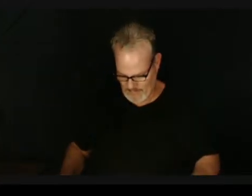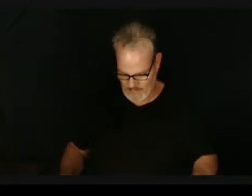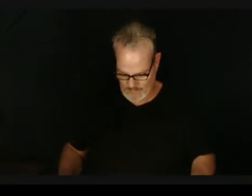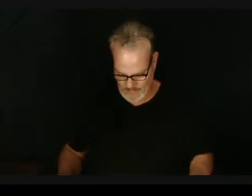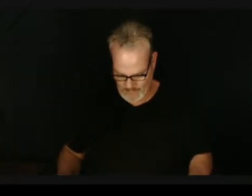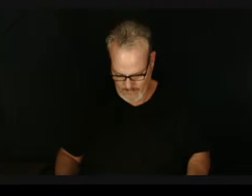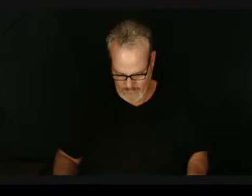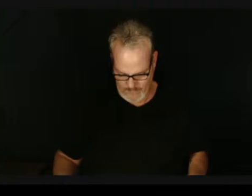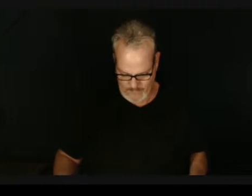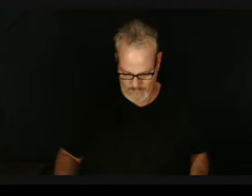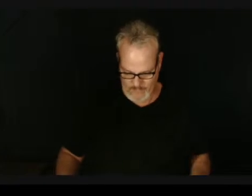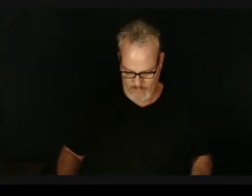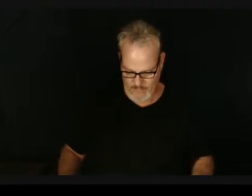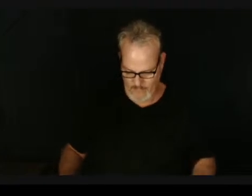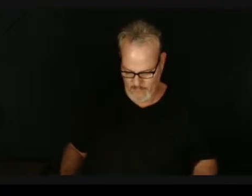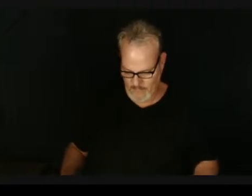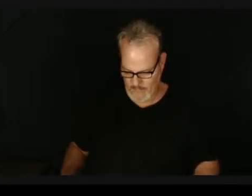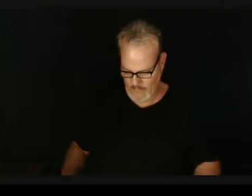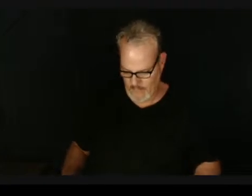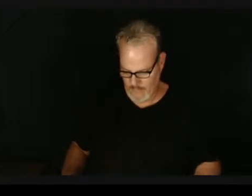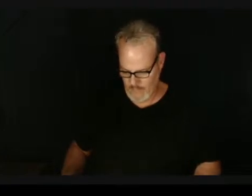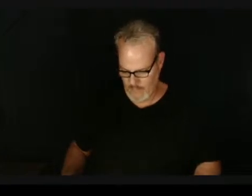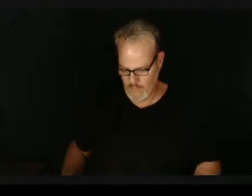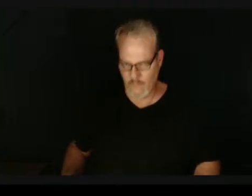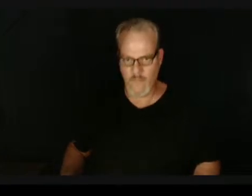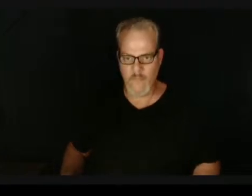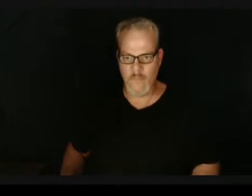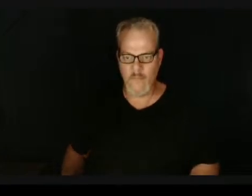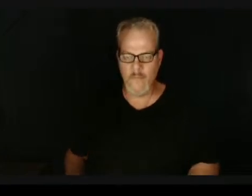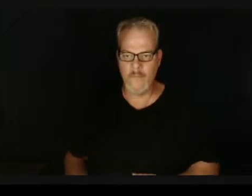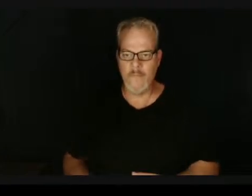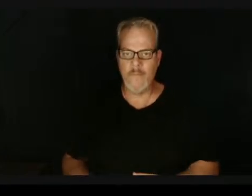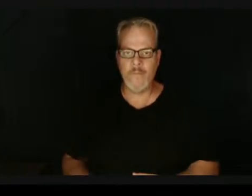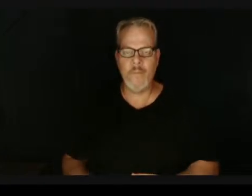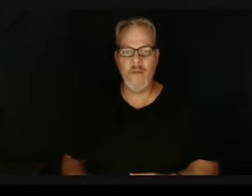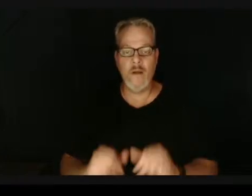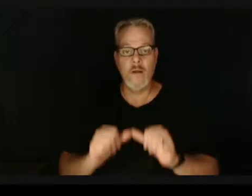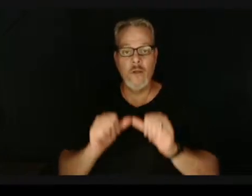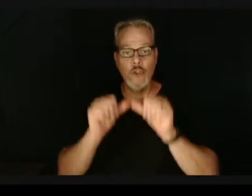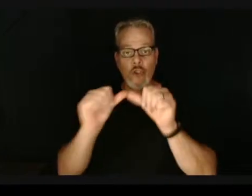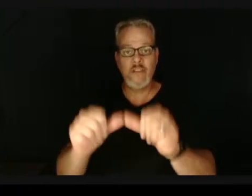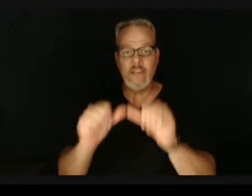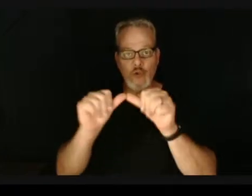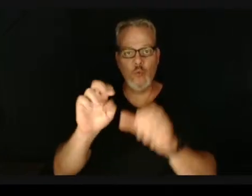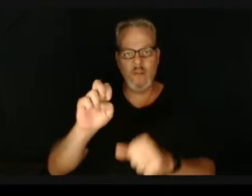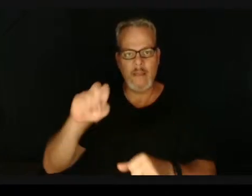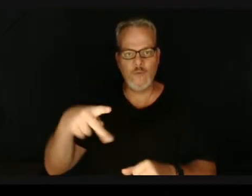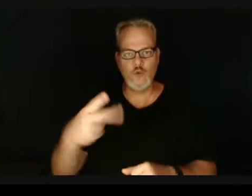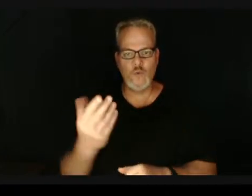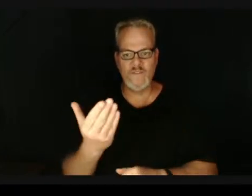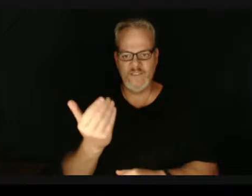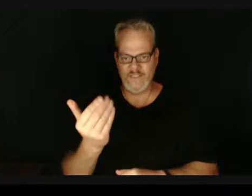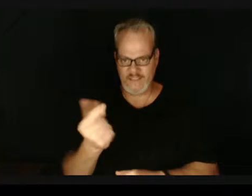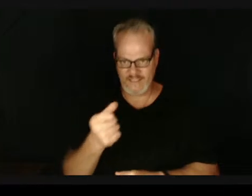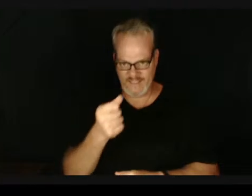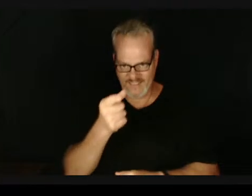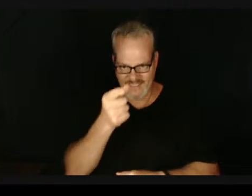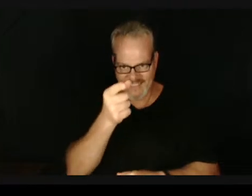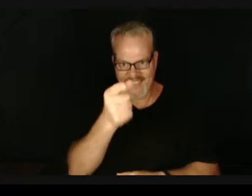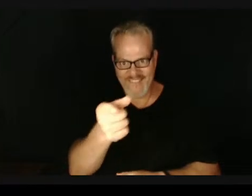do, so always cool when they put those out. And then continuing episode 15, this is one